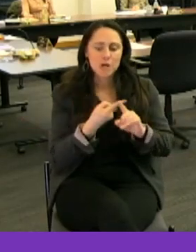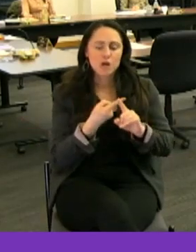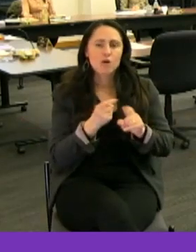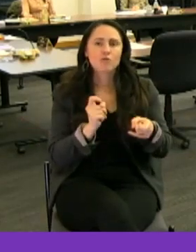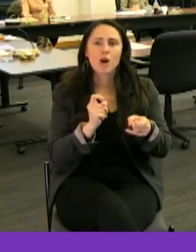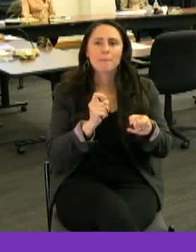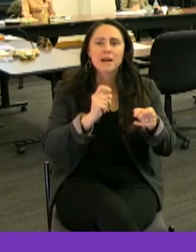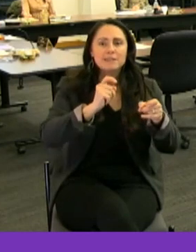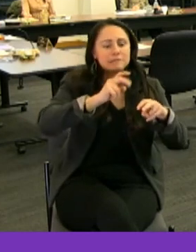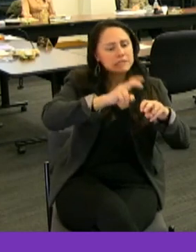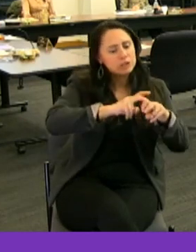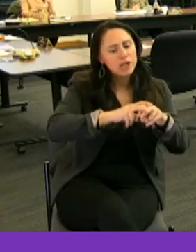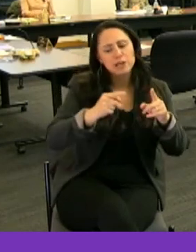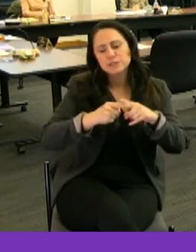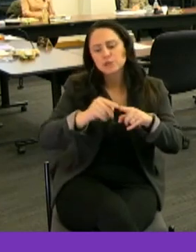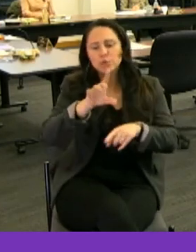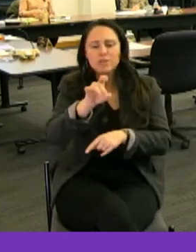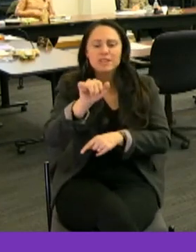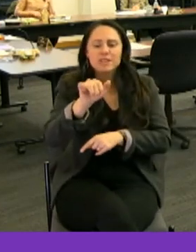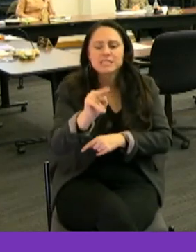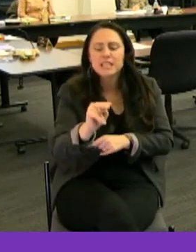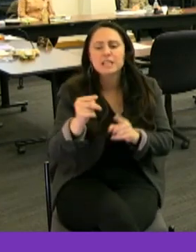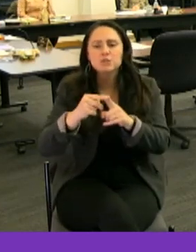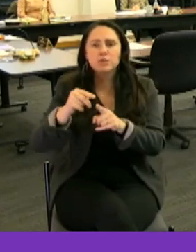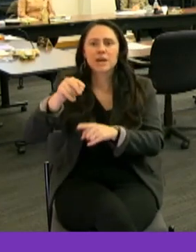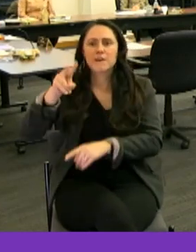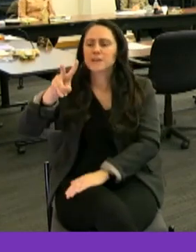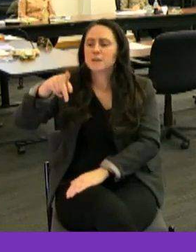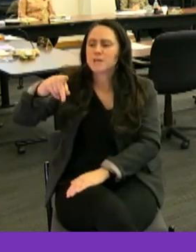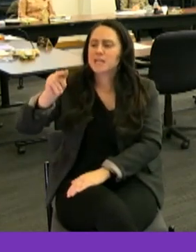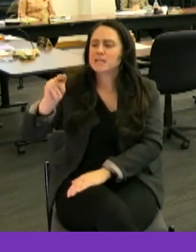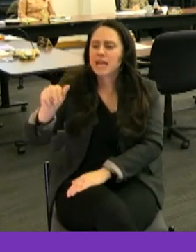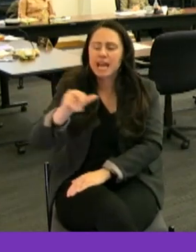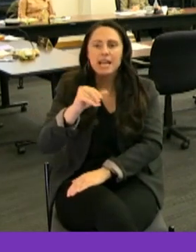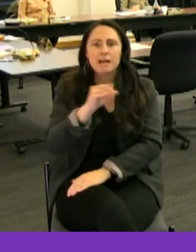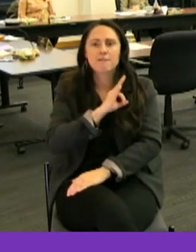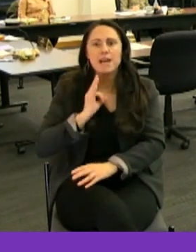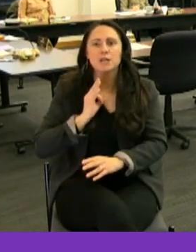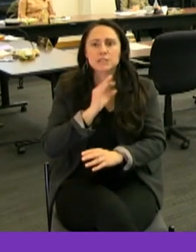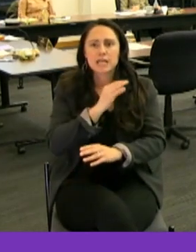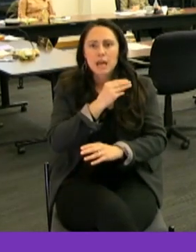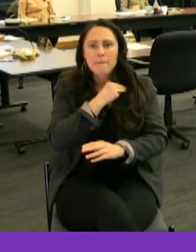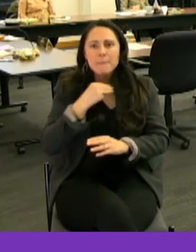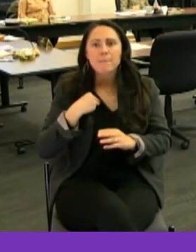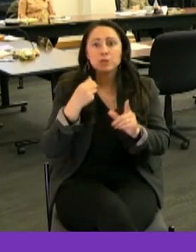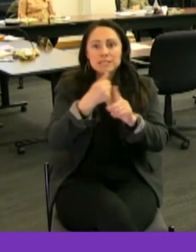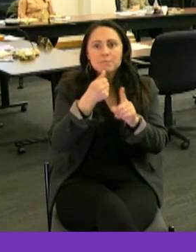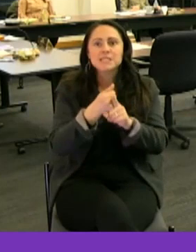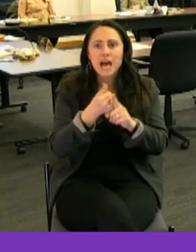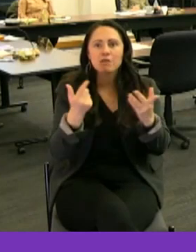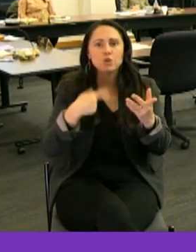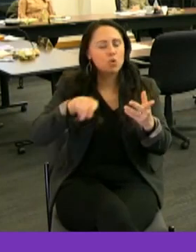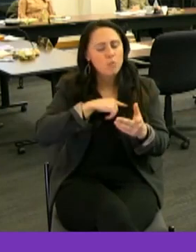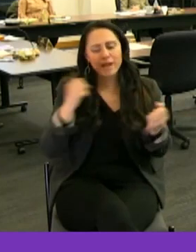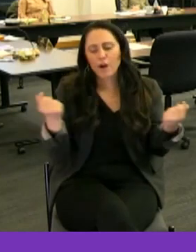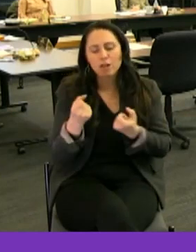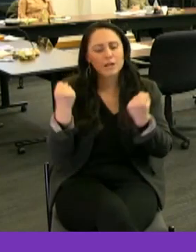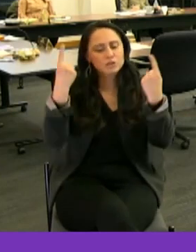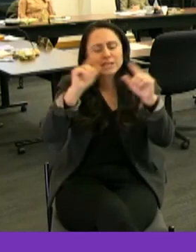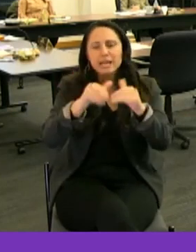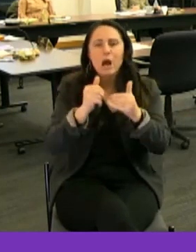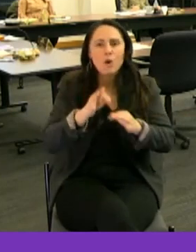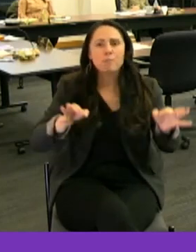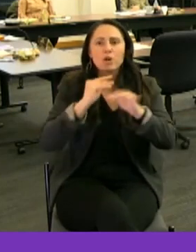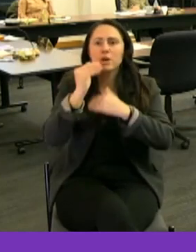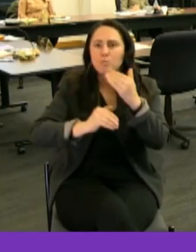from the chairs to the deans to the VPAA and faculty members themselves, we understand how important this